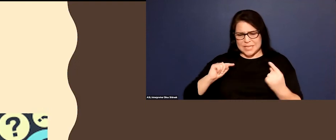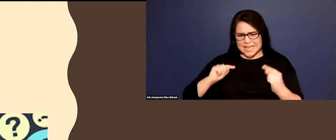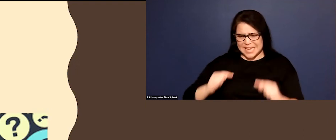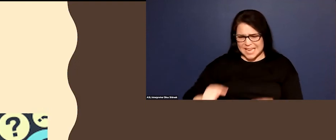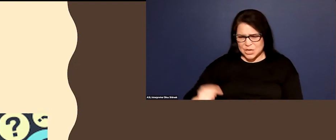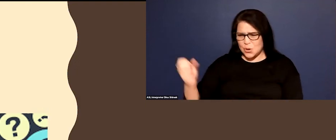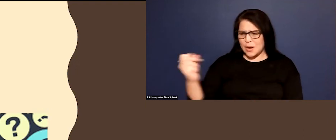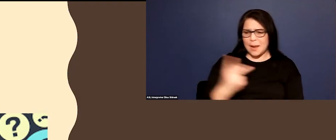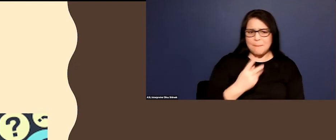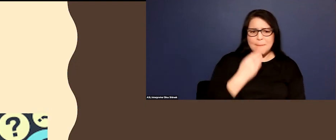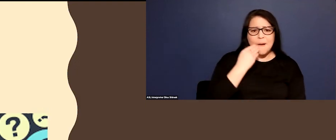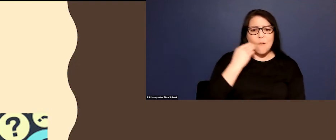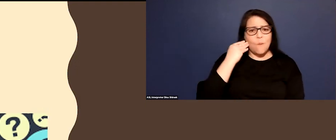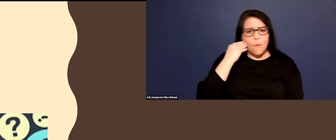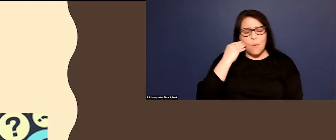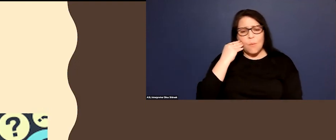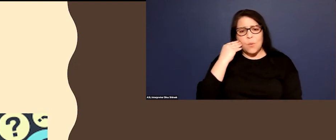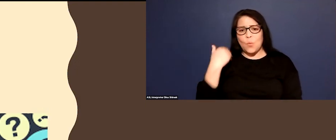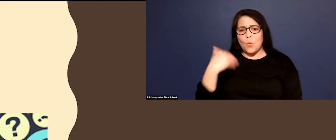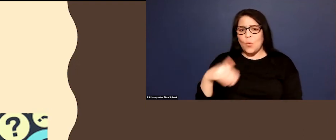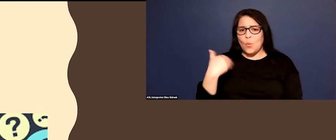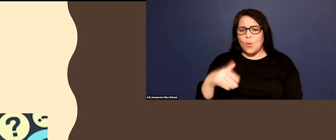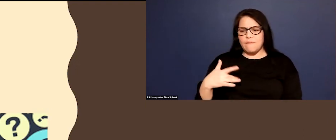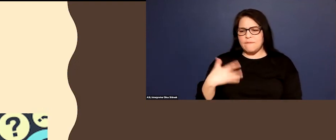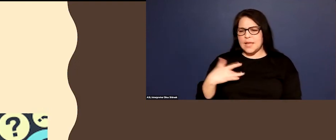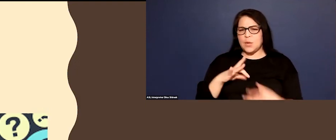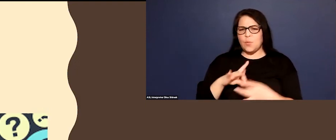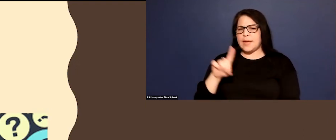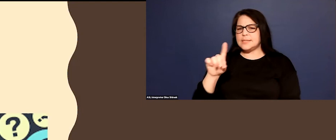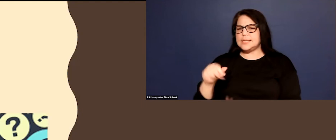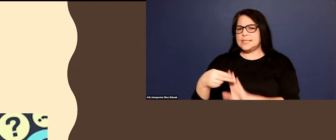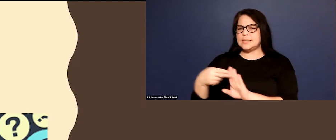the war, attitudes about disability changed.